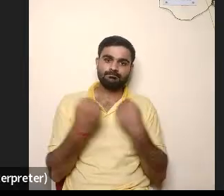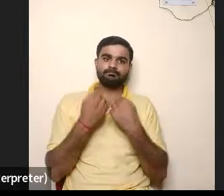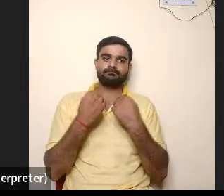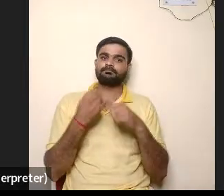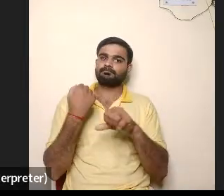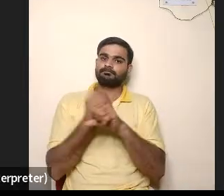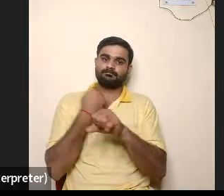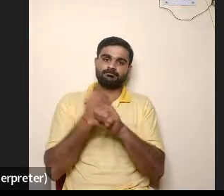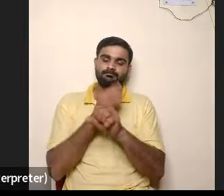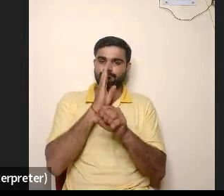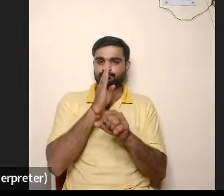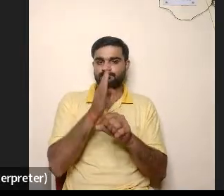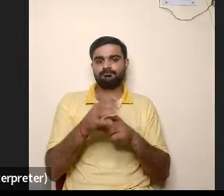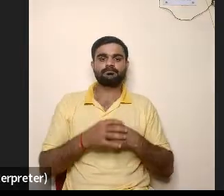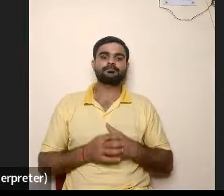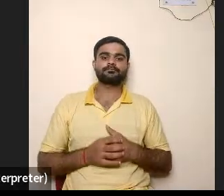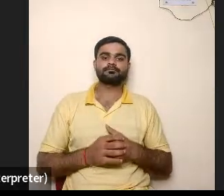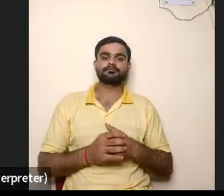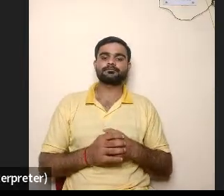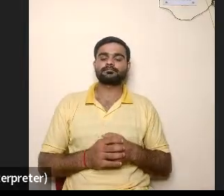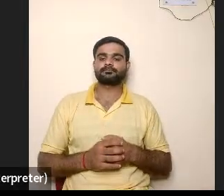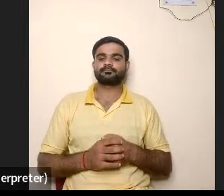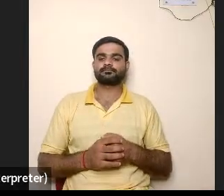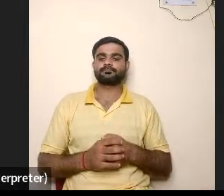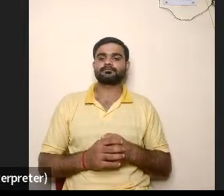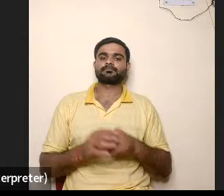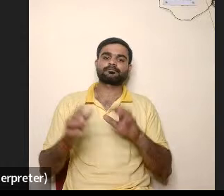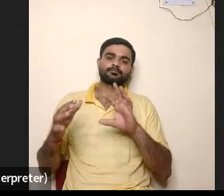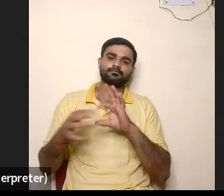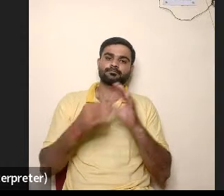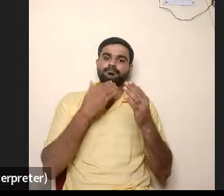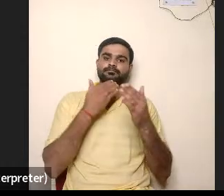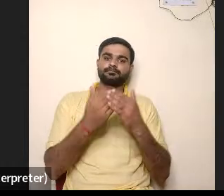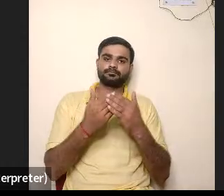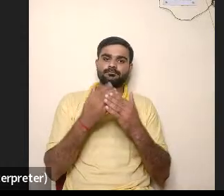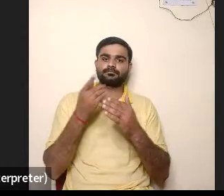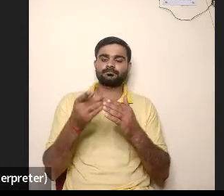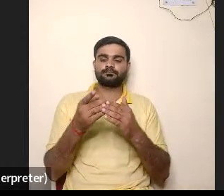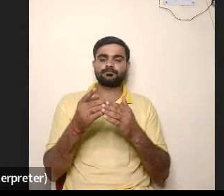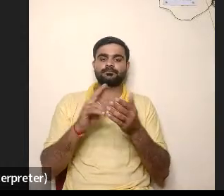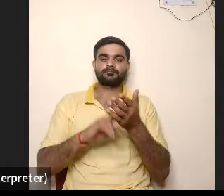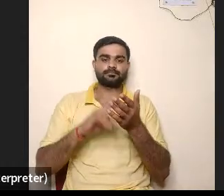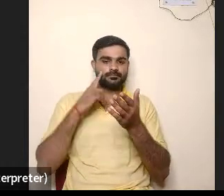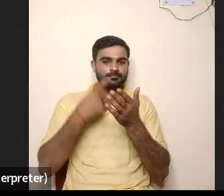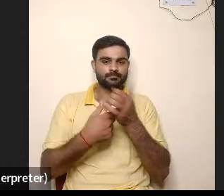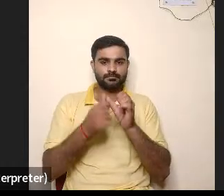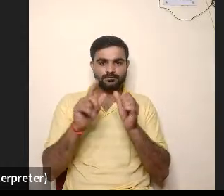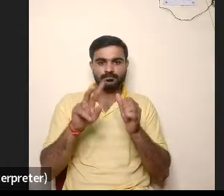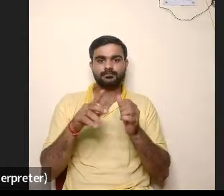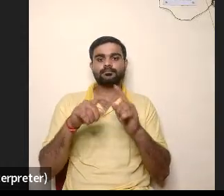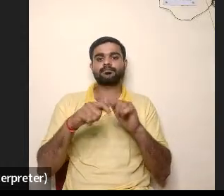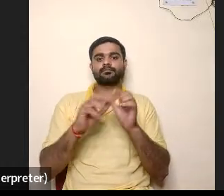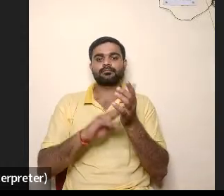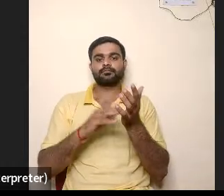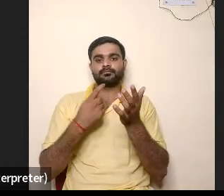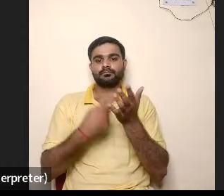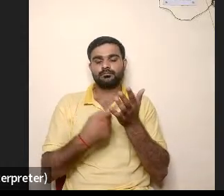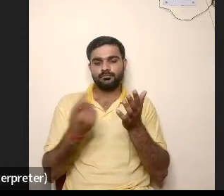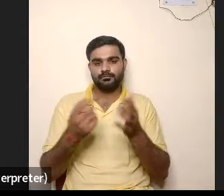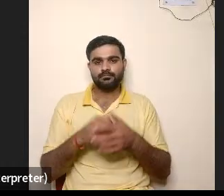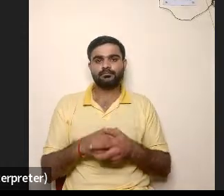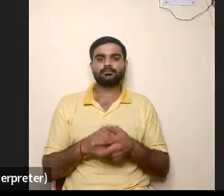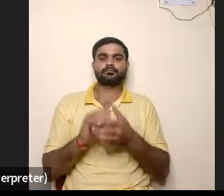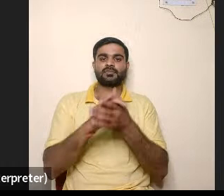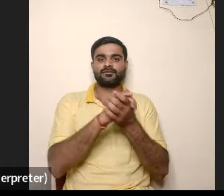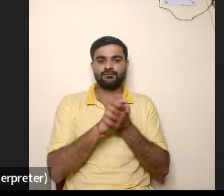work in that direction. So my profound thanks to Nirav Kumar Shah and